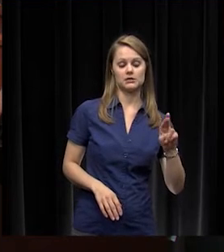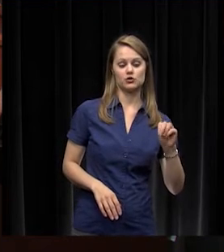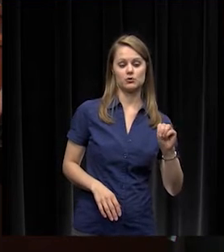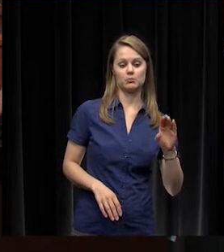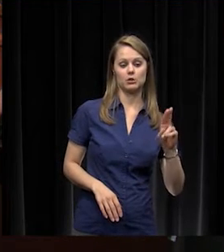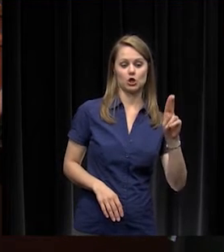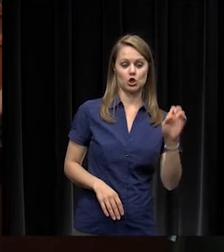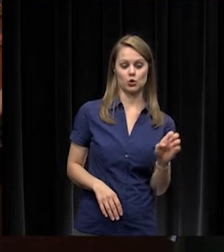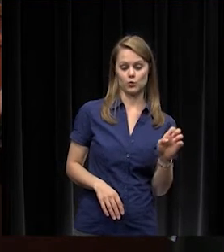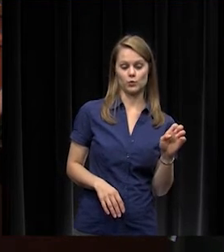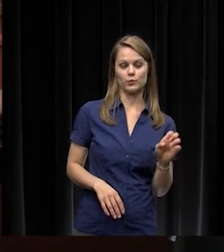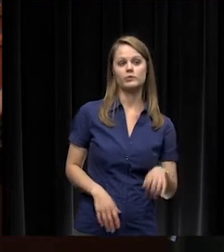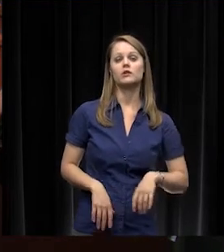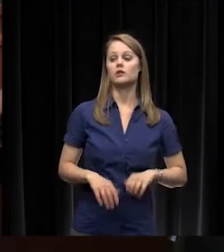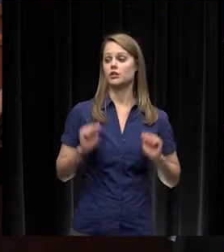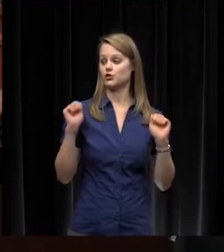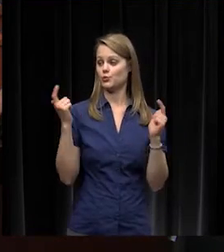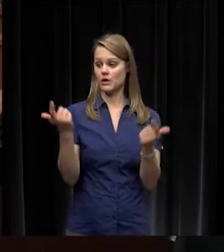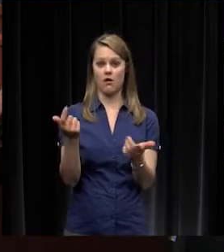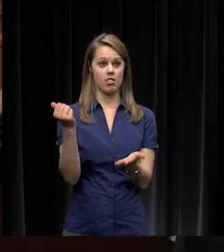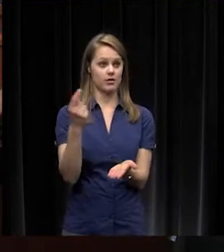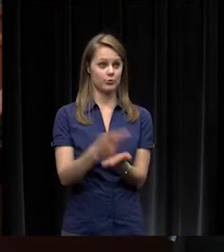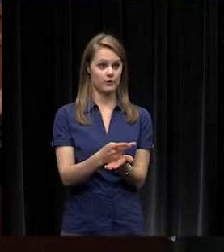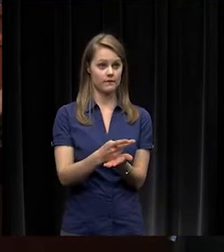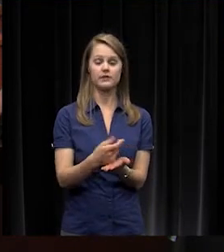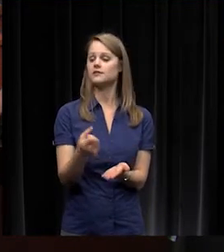McCune? Yes. Mrs. Martin? Yes. Mrs. Felter? Yes.